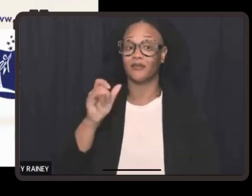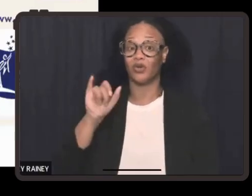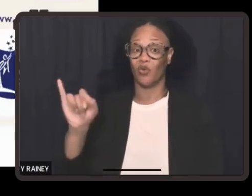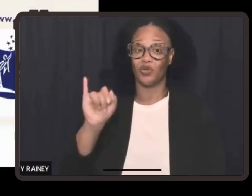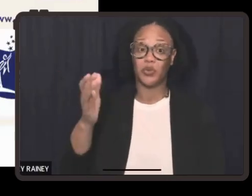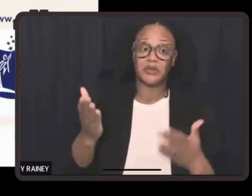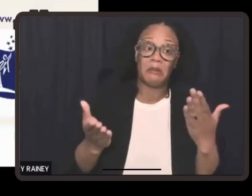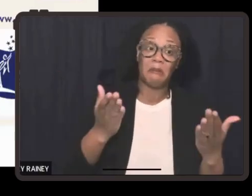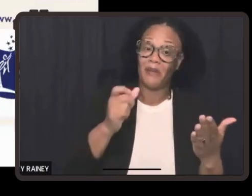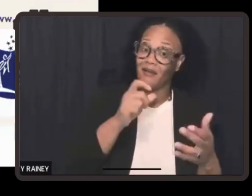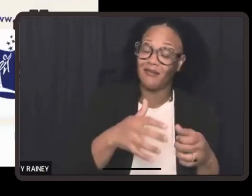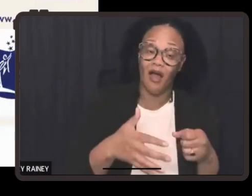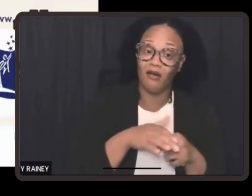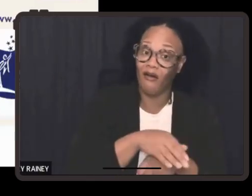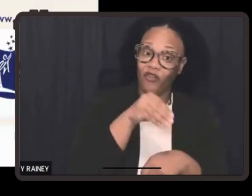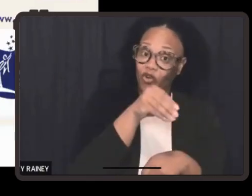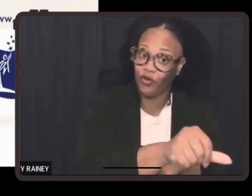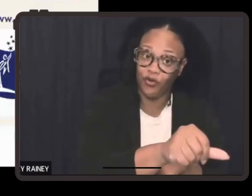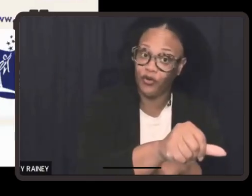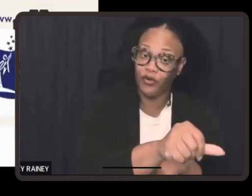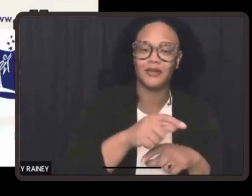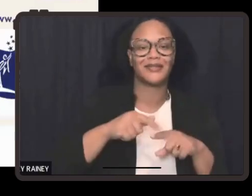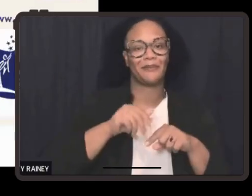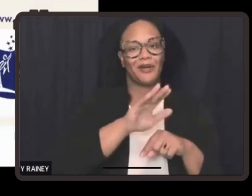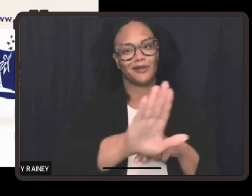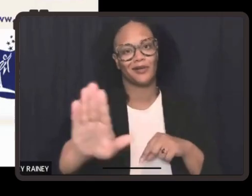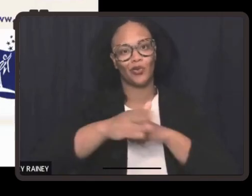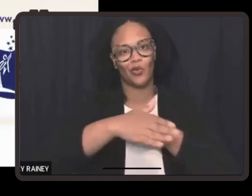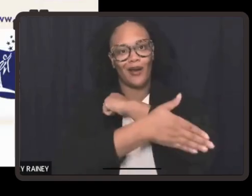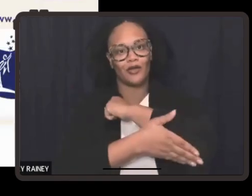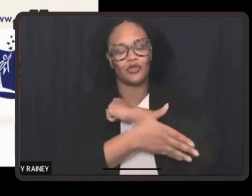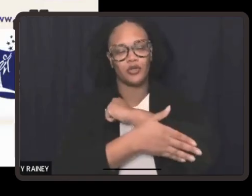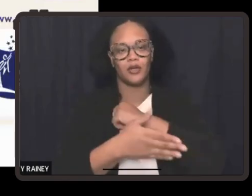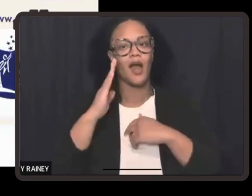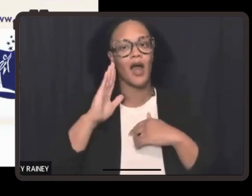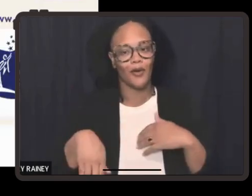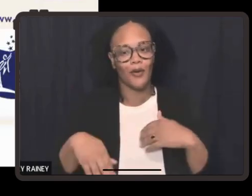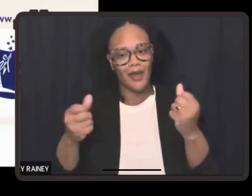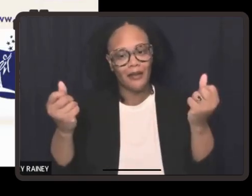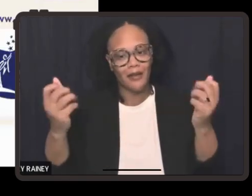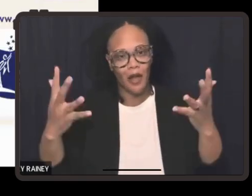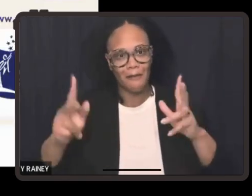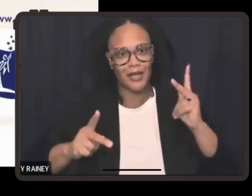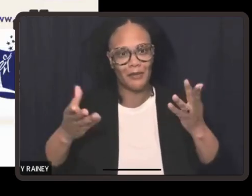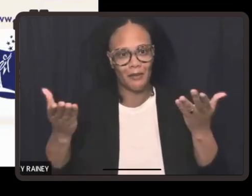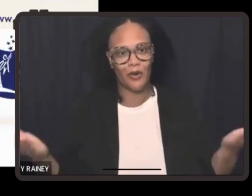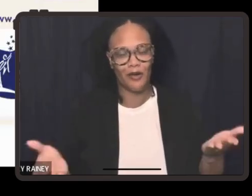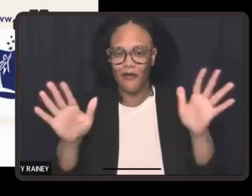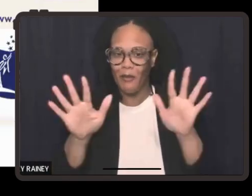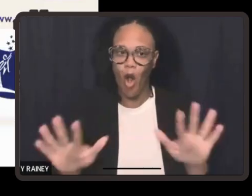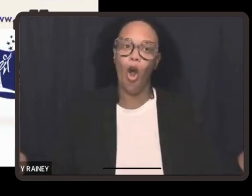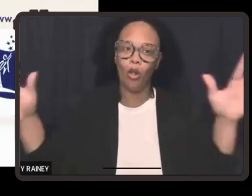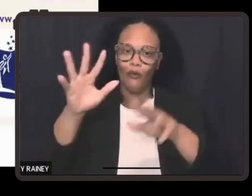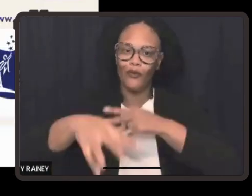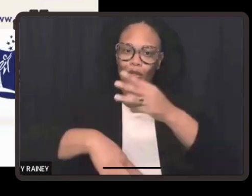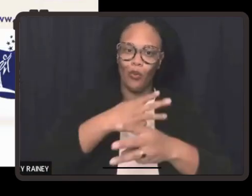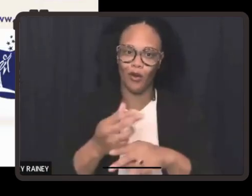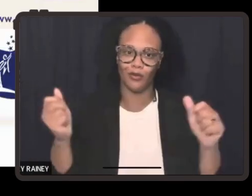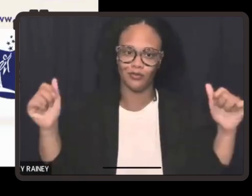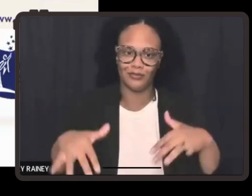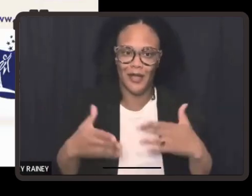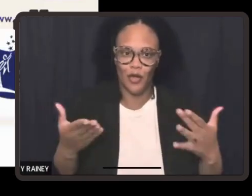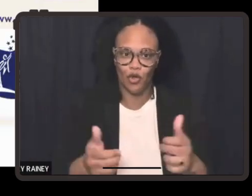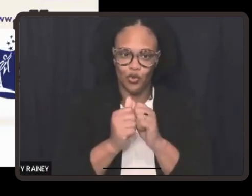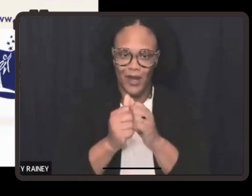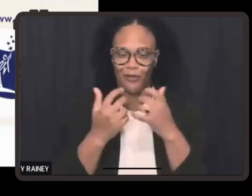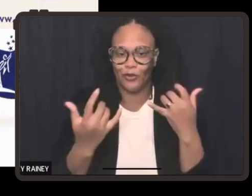on the country you live in. I know we are a lot of people from all over the world right now here in this webinar, and it